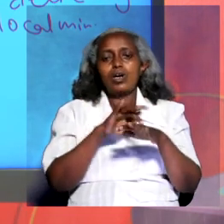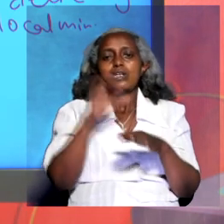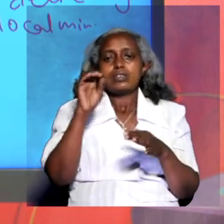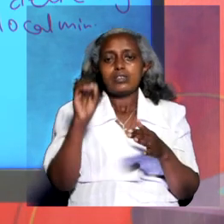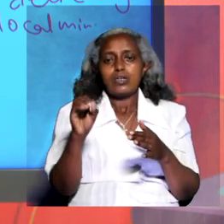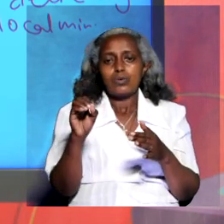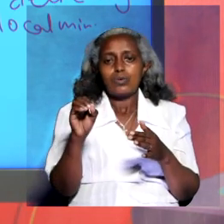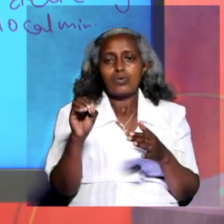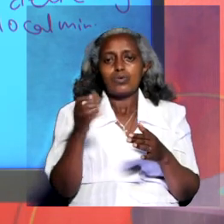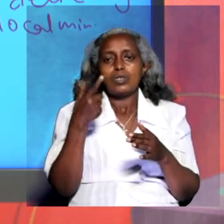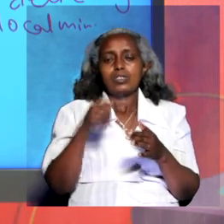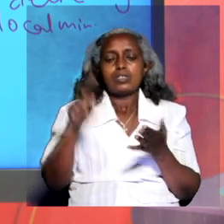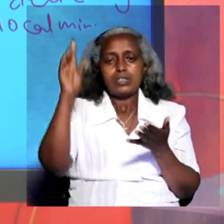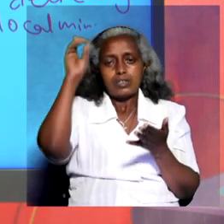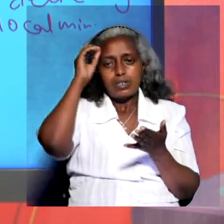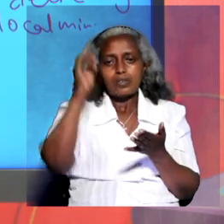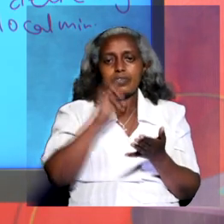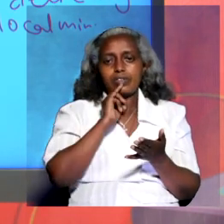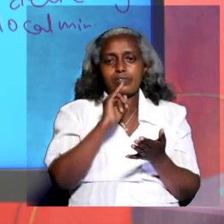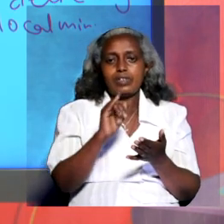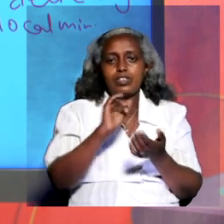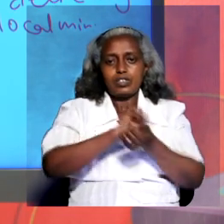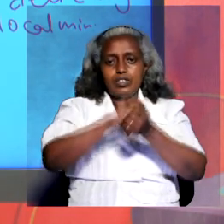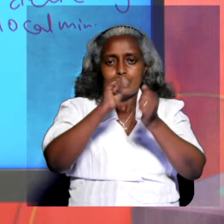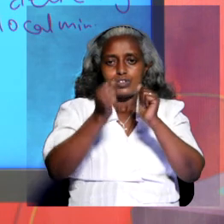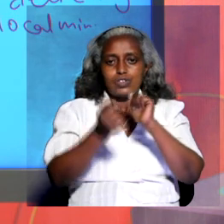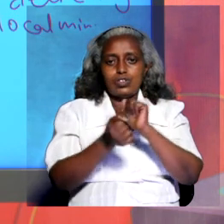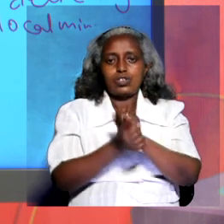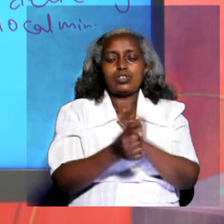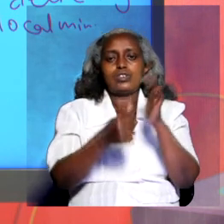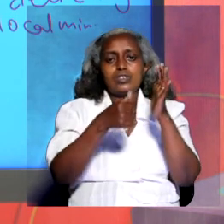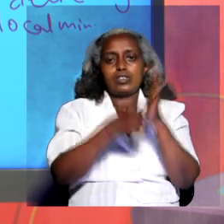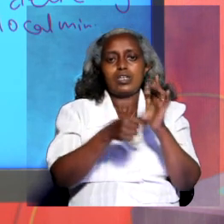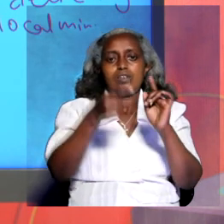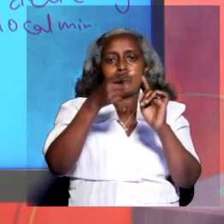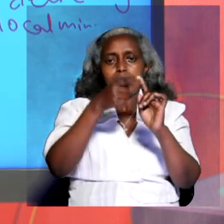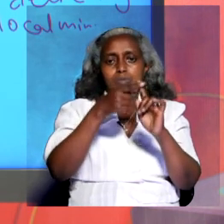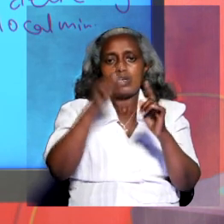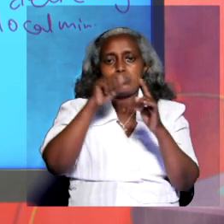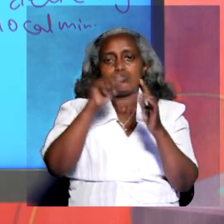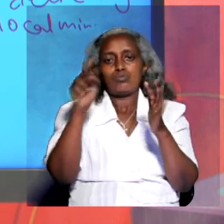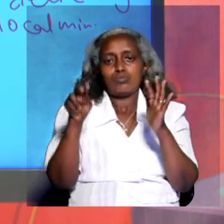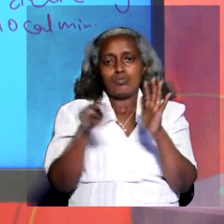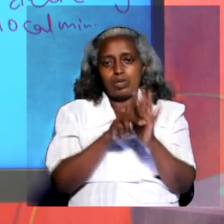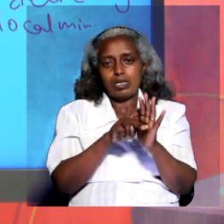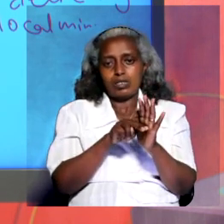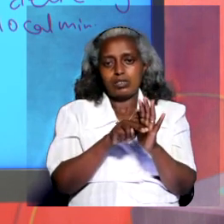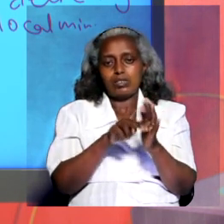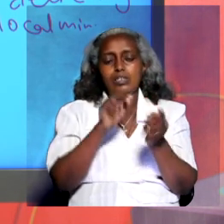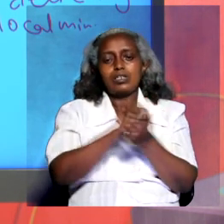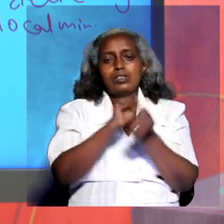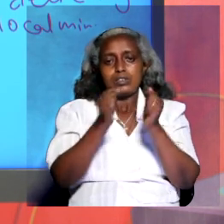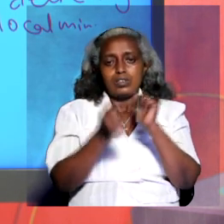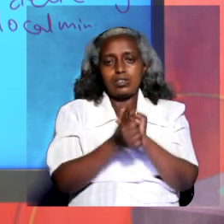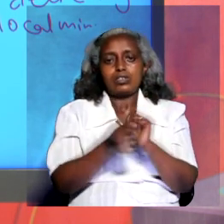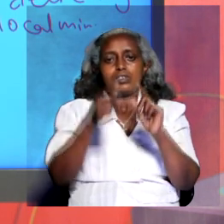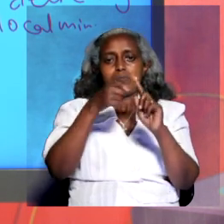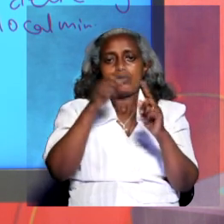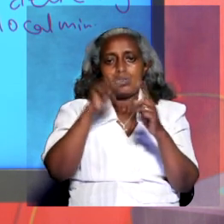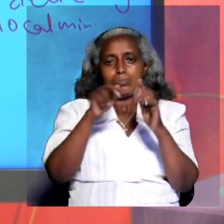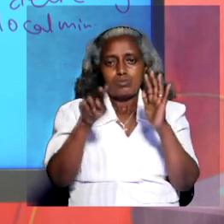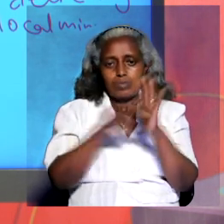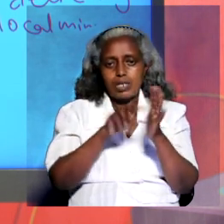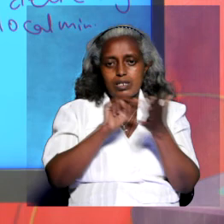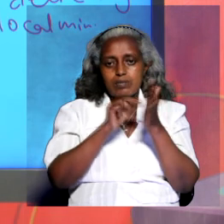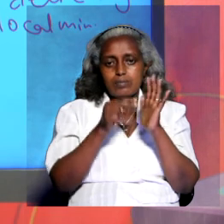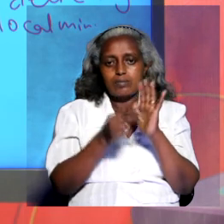0, the derivative is changing sign from plus to minus. It's changing from plus to minus